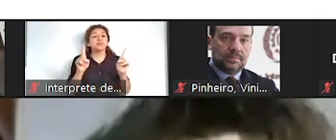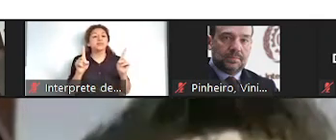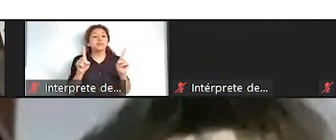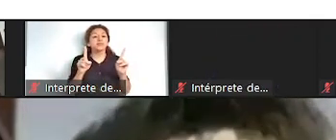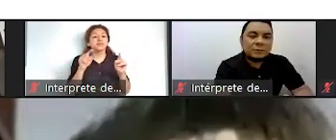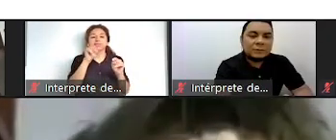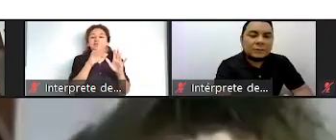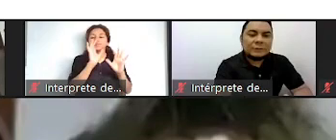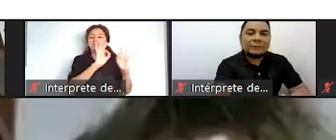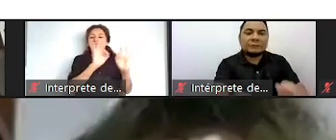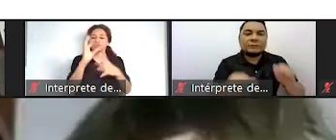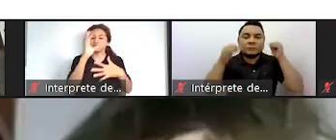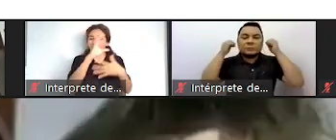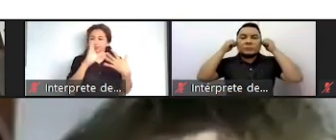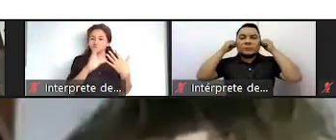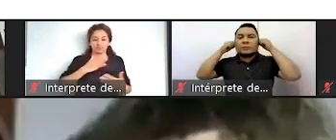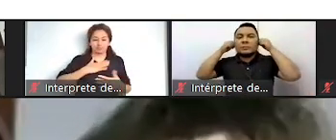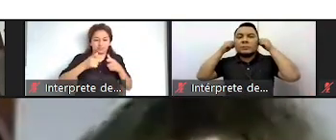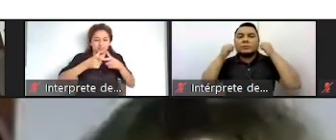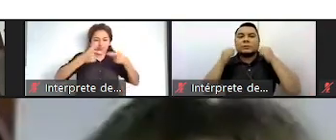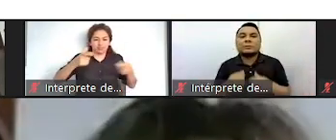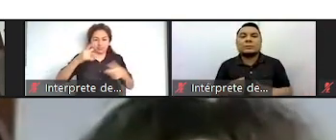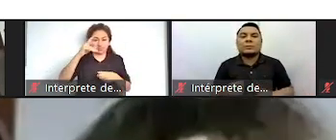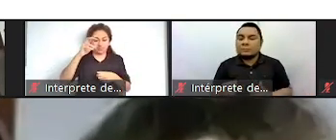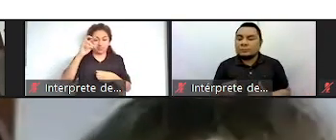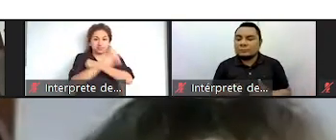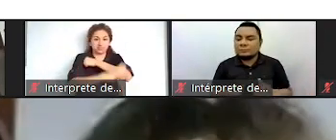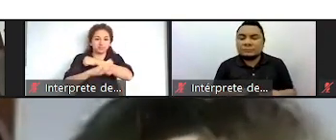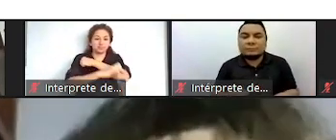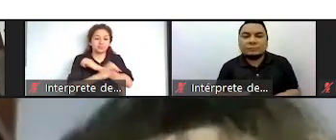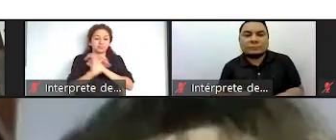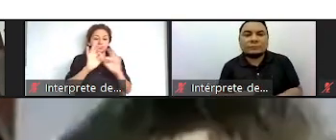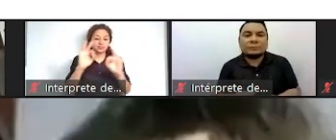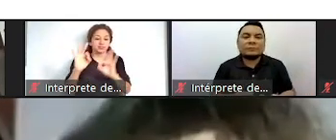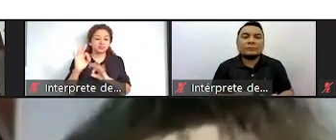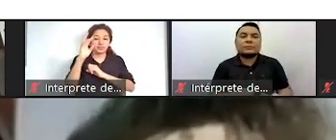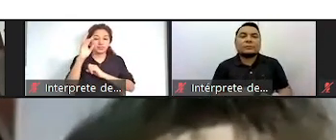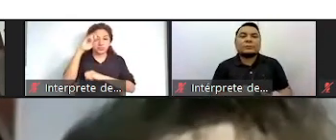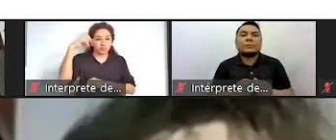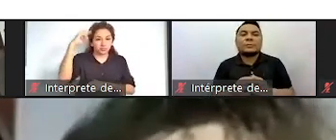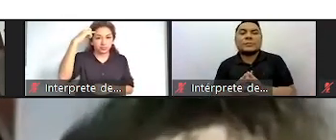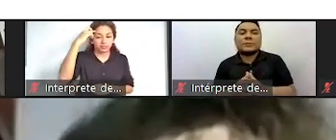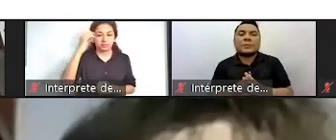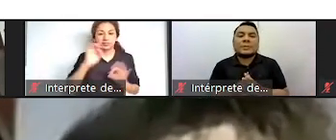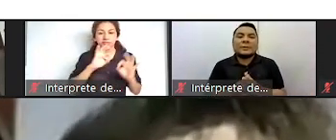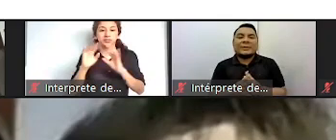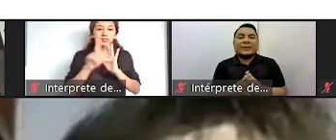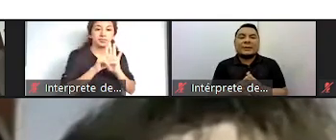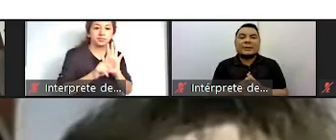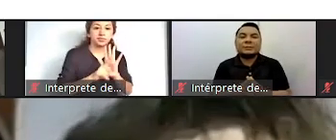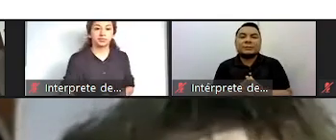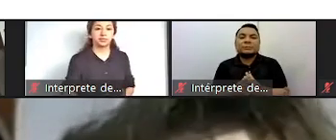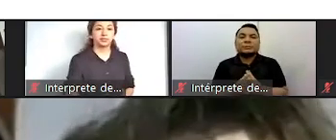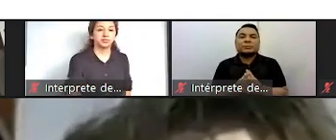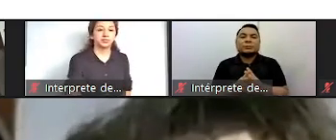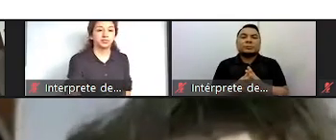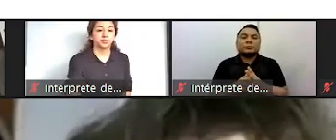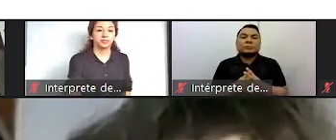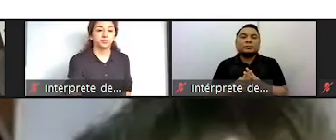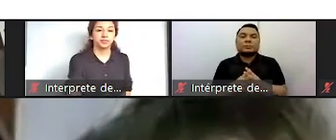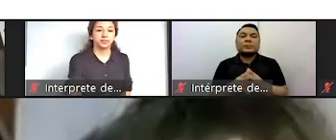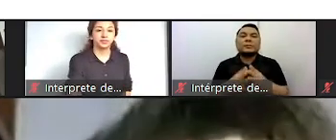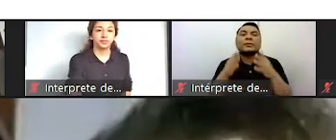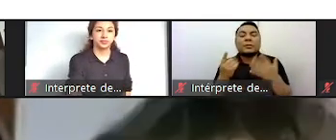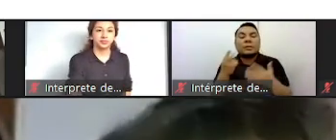laws but my great country is that have very good laws very